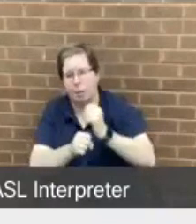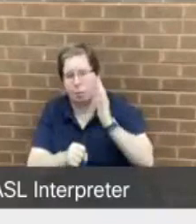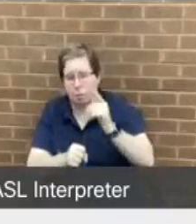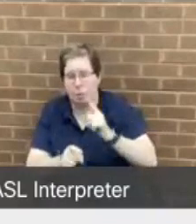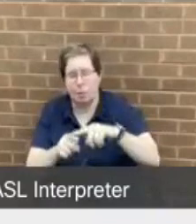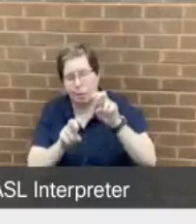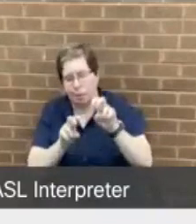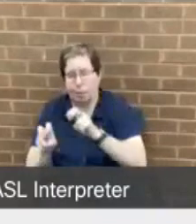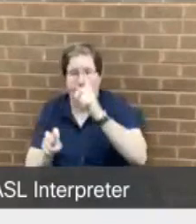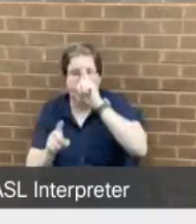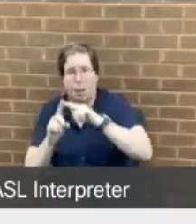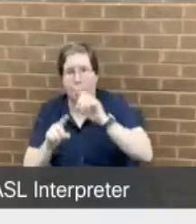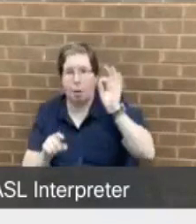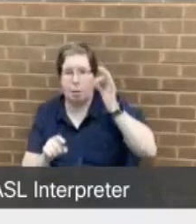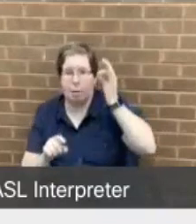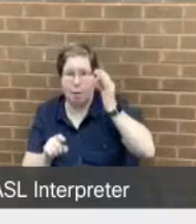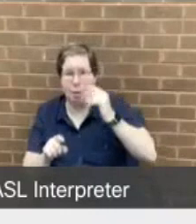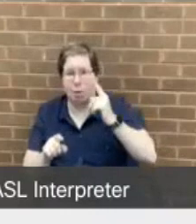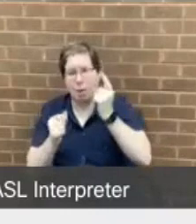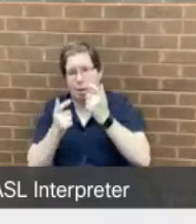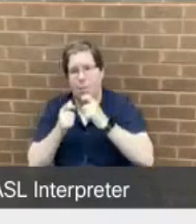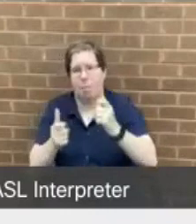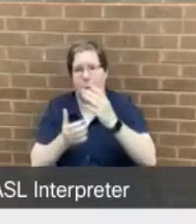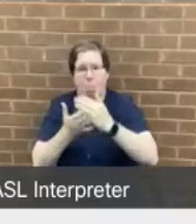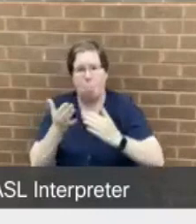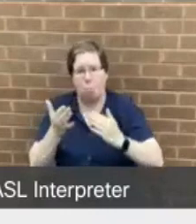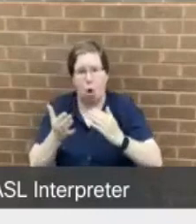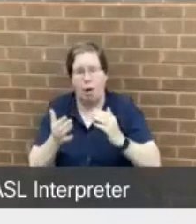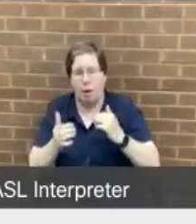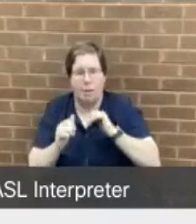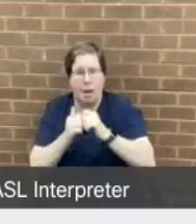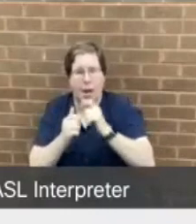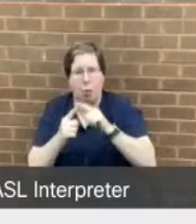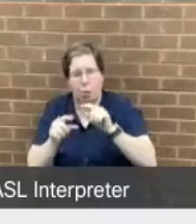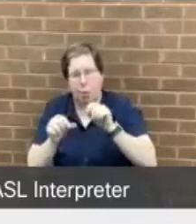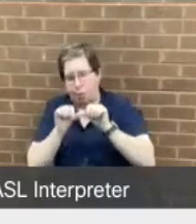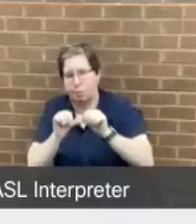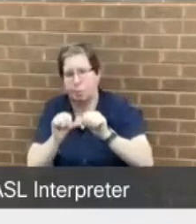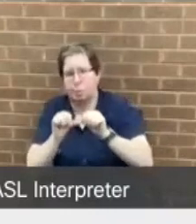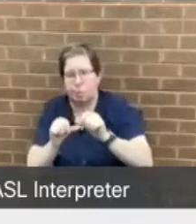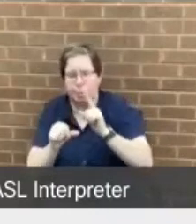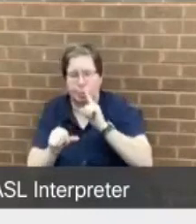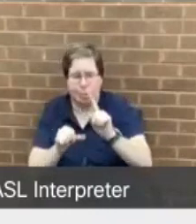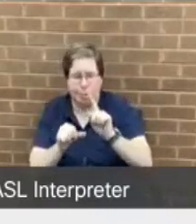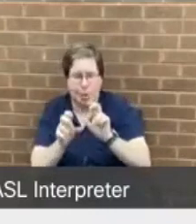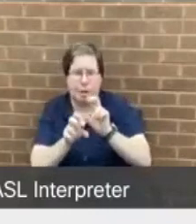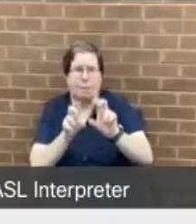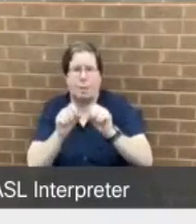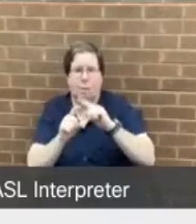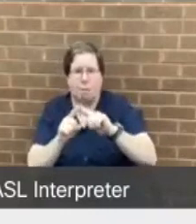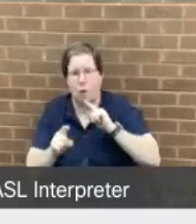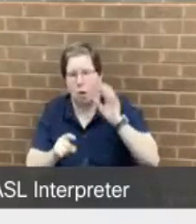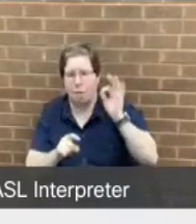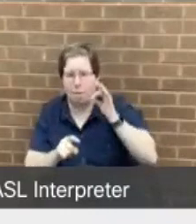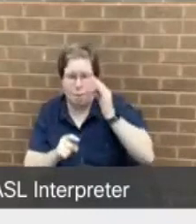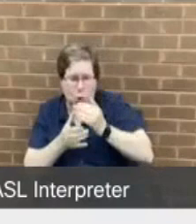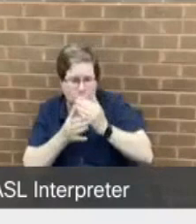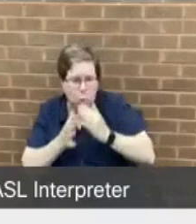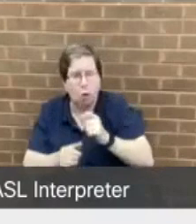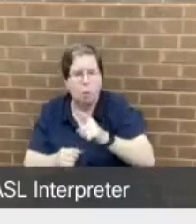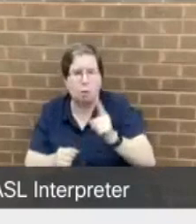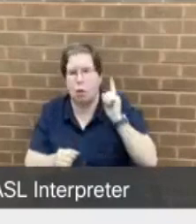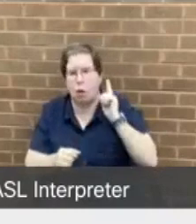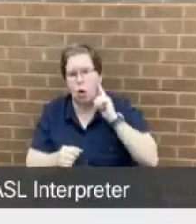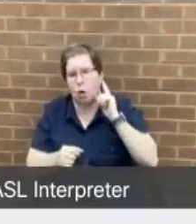the federal side, a big part of how we deliver that vision will involve continued and additional investment from our federal partners. As I'm sure you've